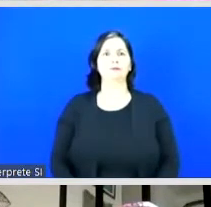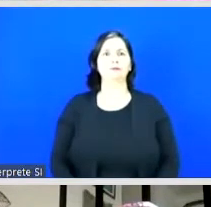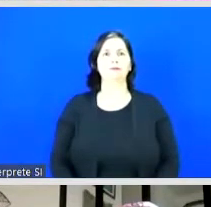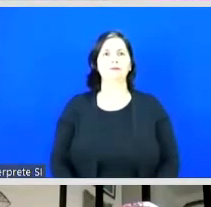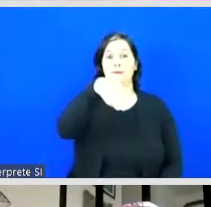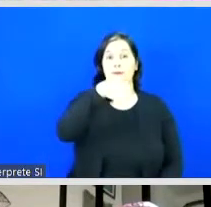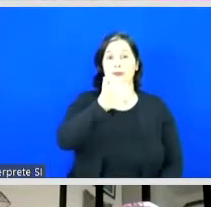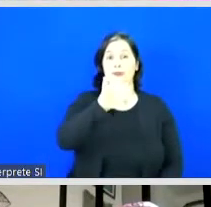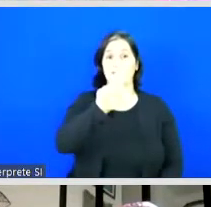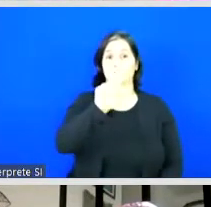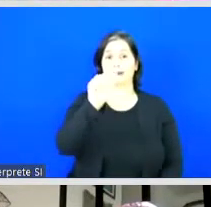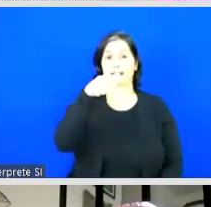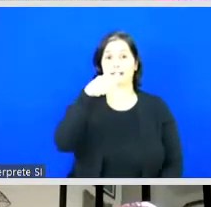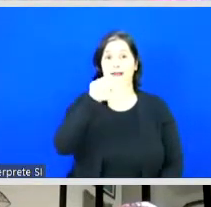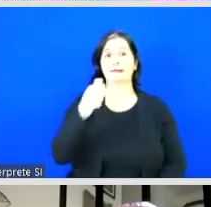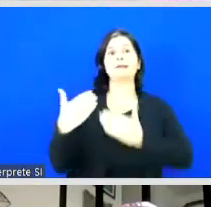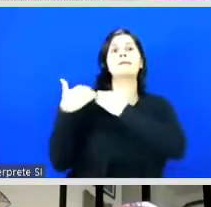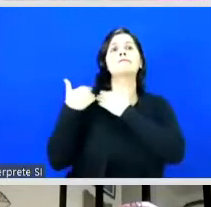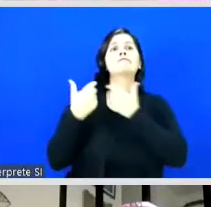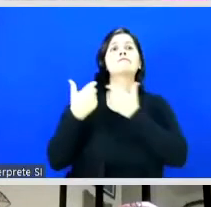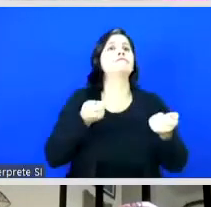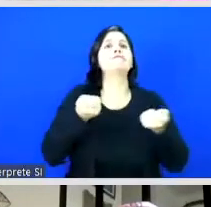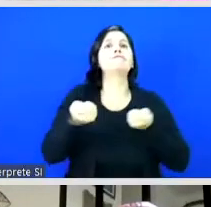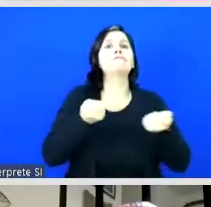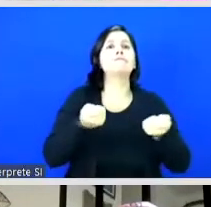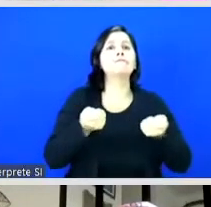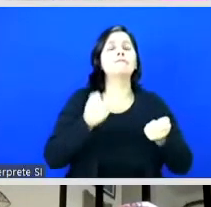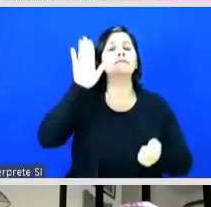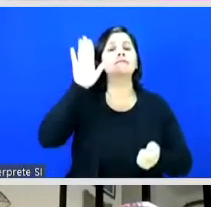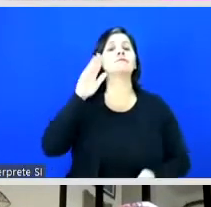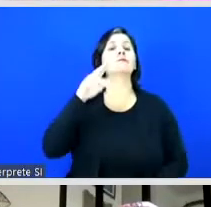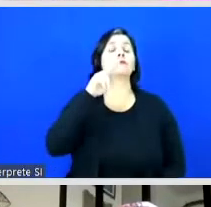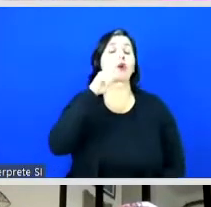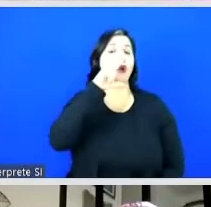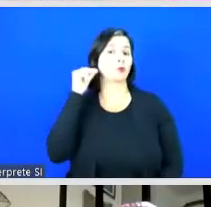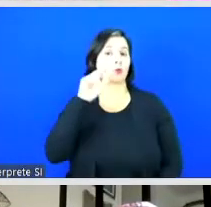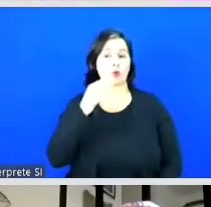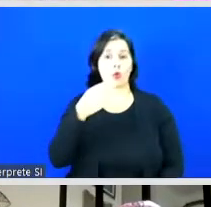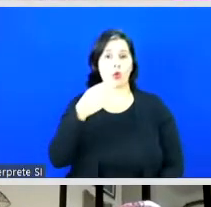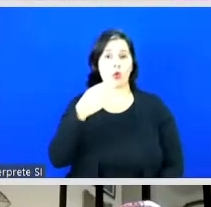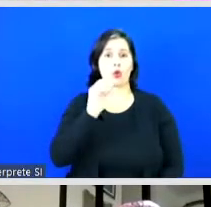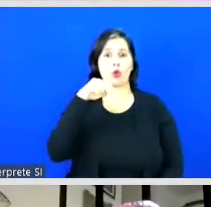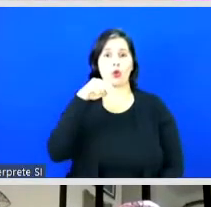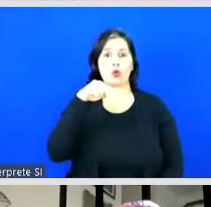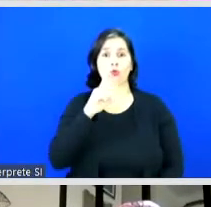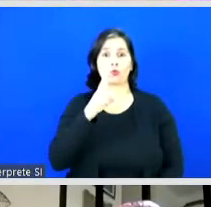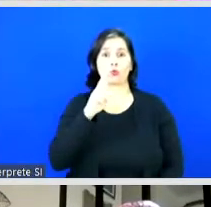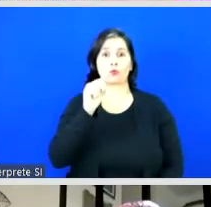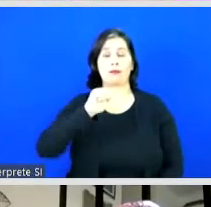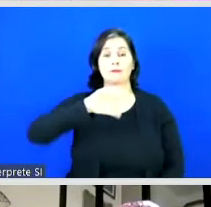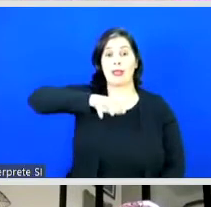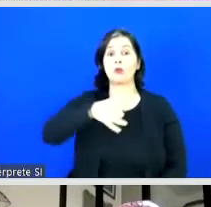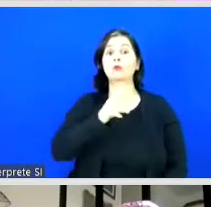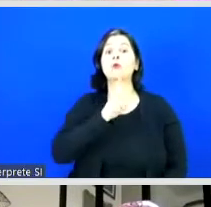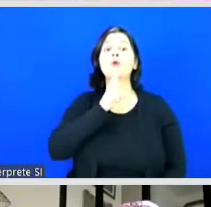And finally, we also have with us Ms. Janine Alm Eriksson, Secretary of State for International Development of Sweden,